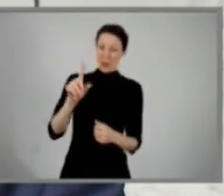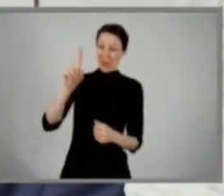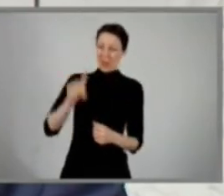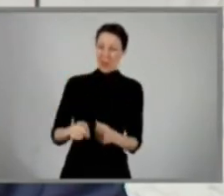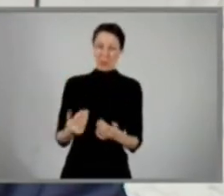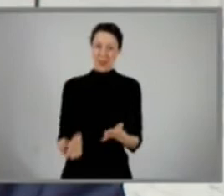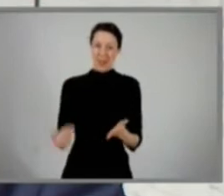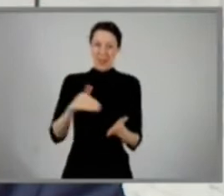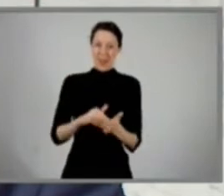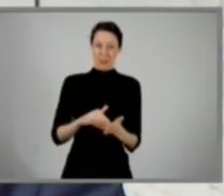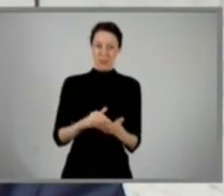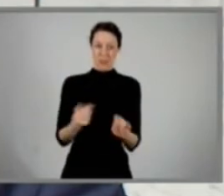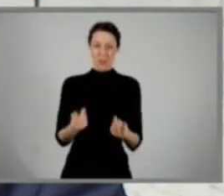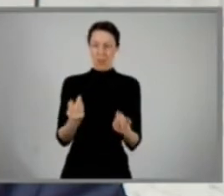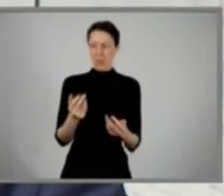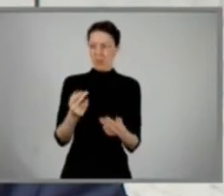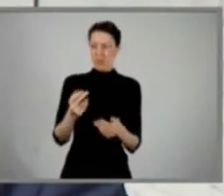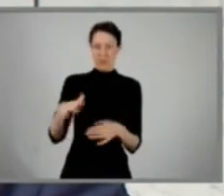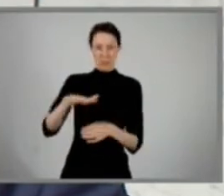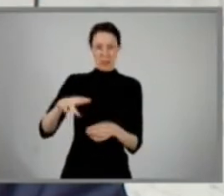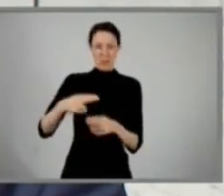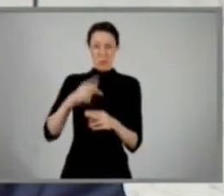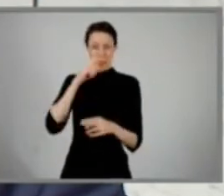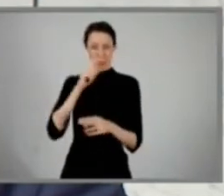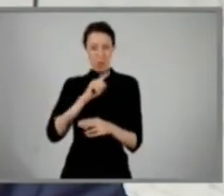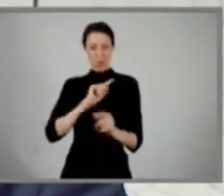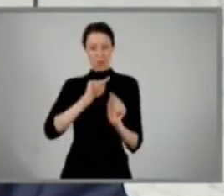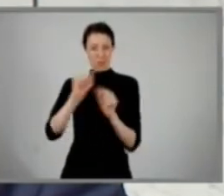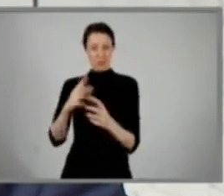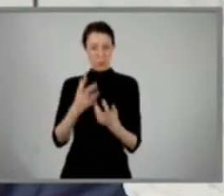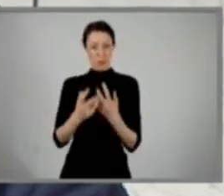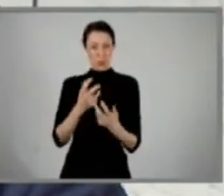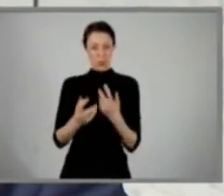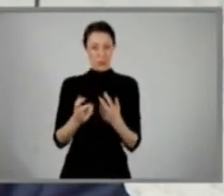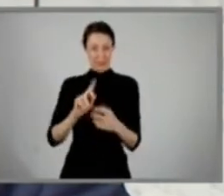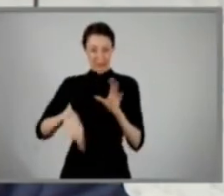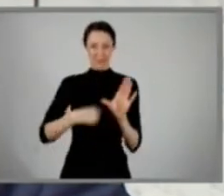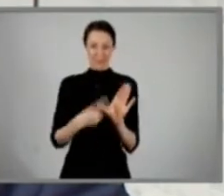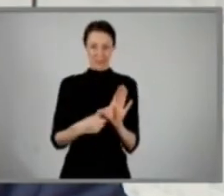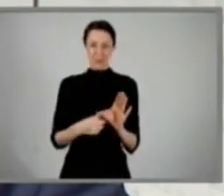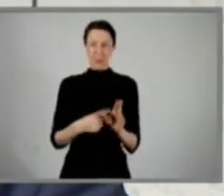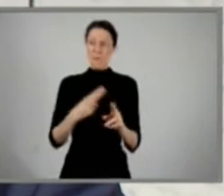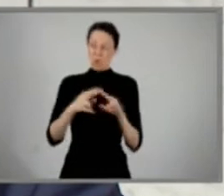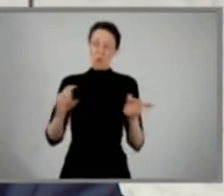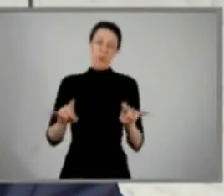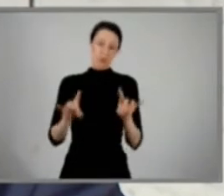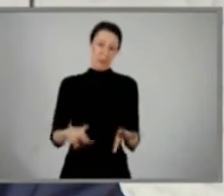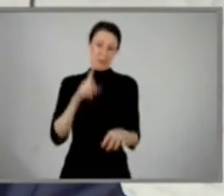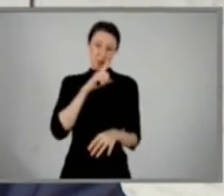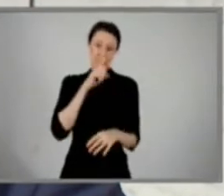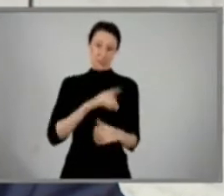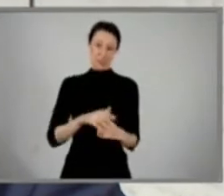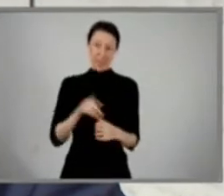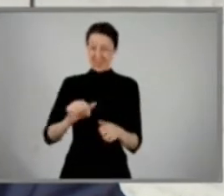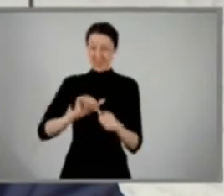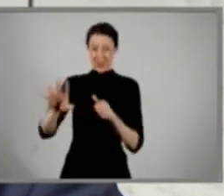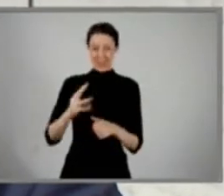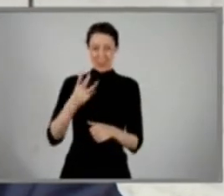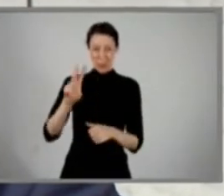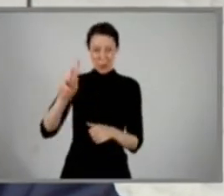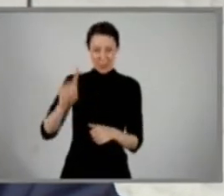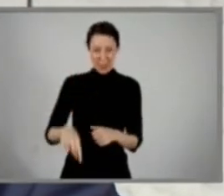year for Australian students to be able to go and take up that opportunity. And I think that's fantastic, and that's particularly the case